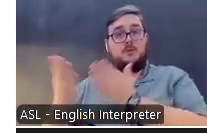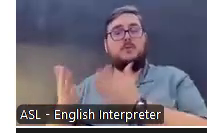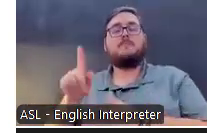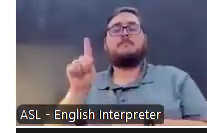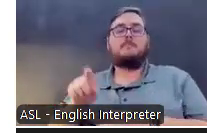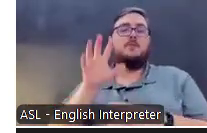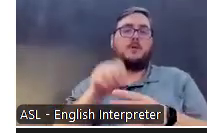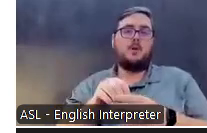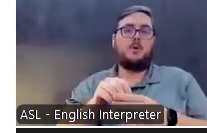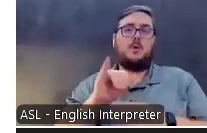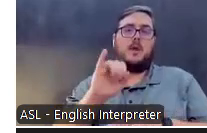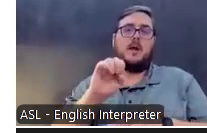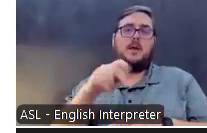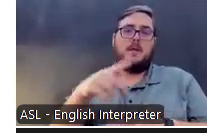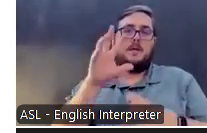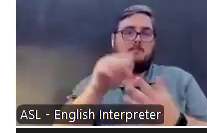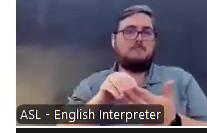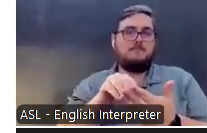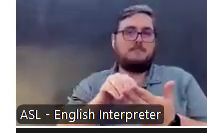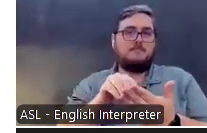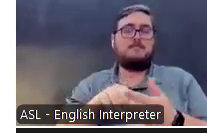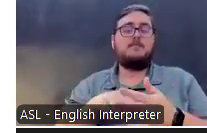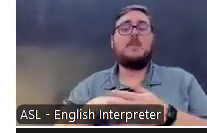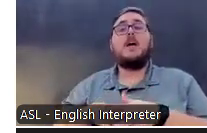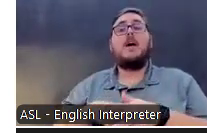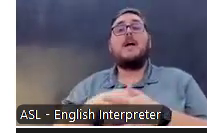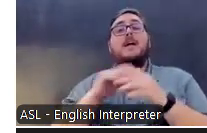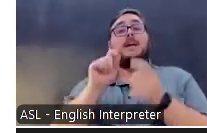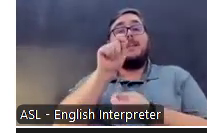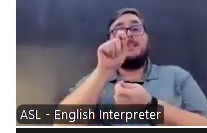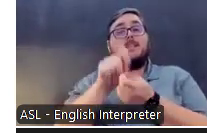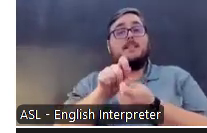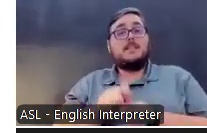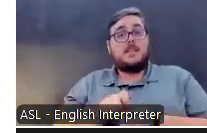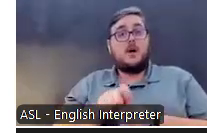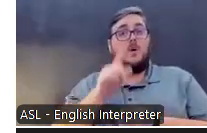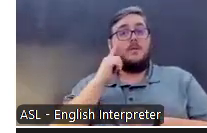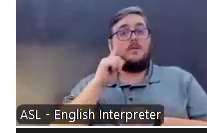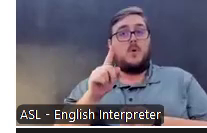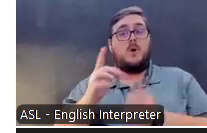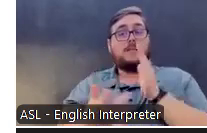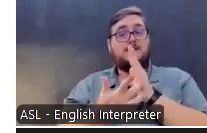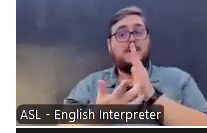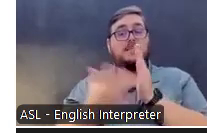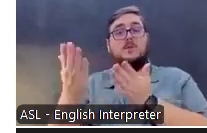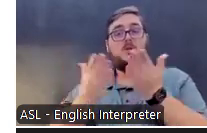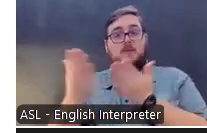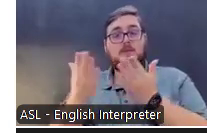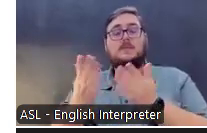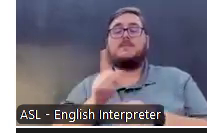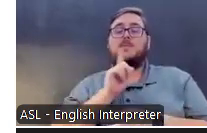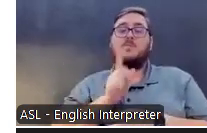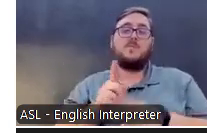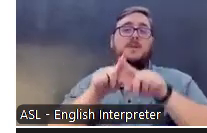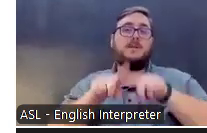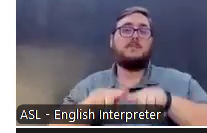The level of detail on the IEP regarding AT devices and services is really going to depend on the